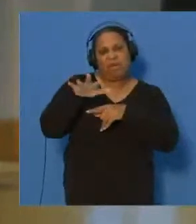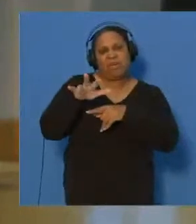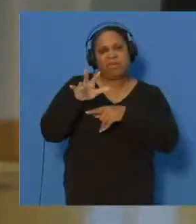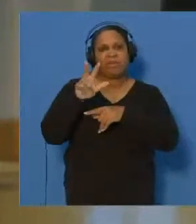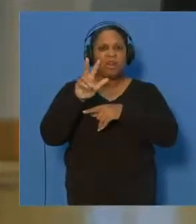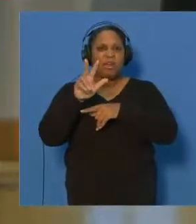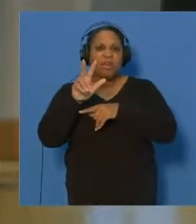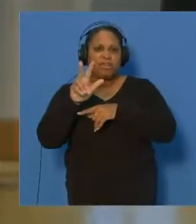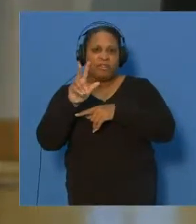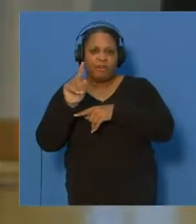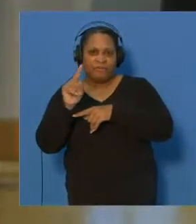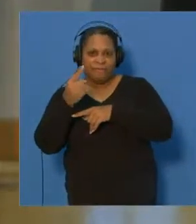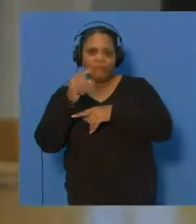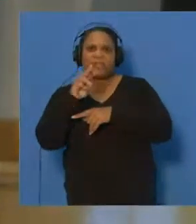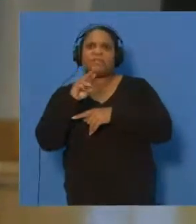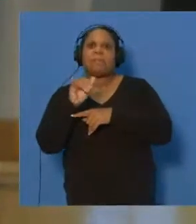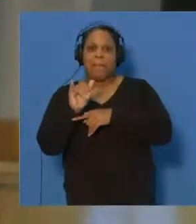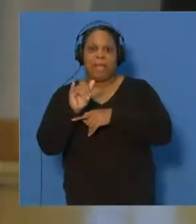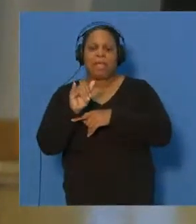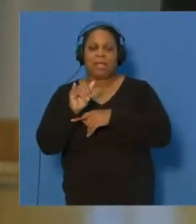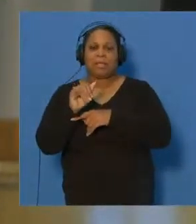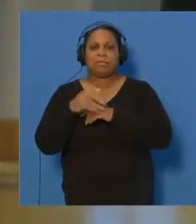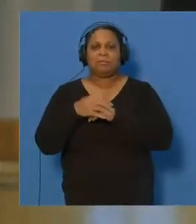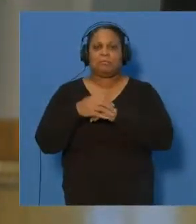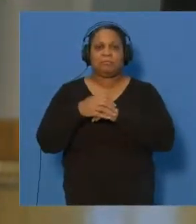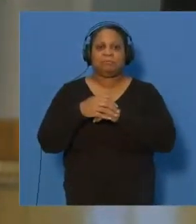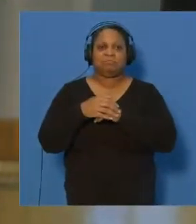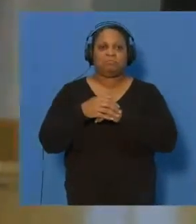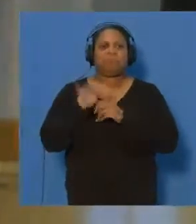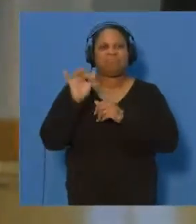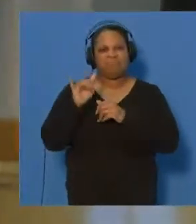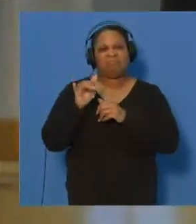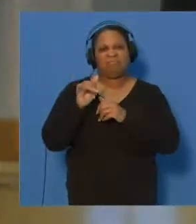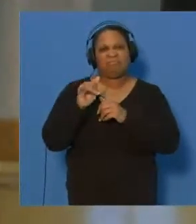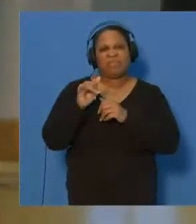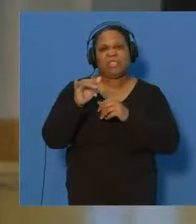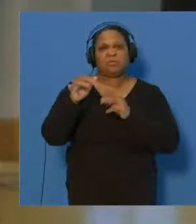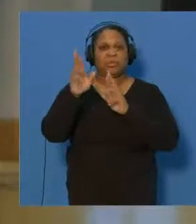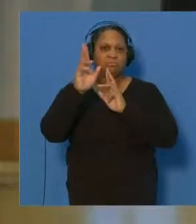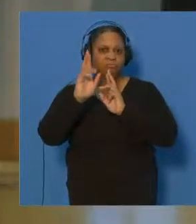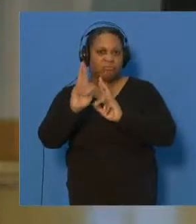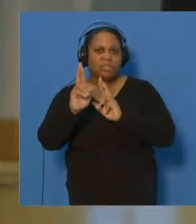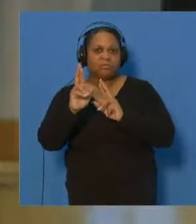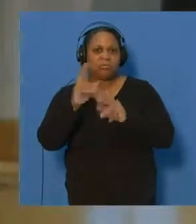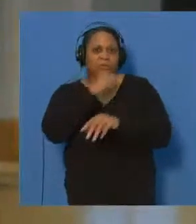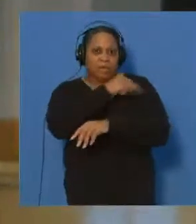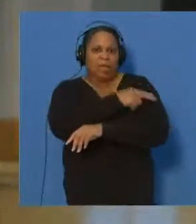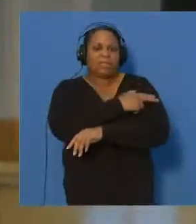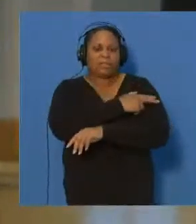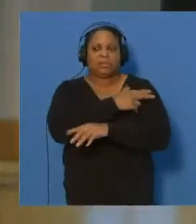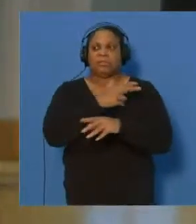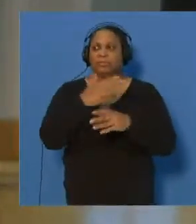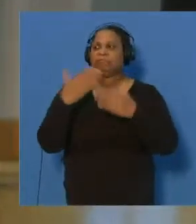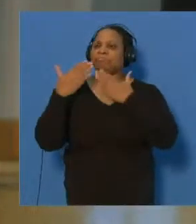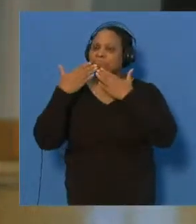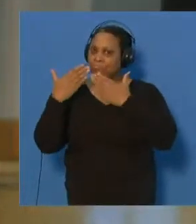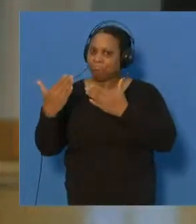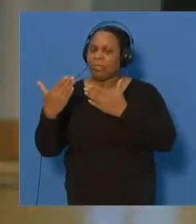May. Okay. And that's with respect to hospitalizations. Thank you very much. You're welcome.